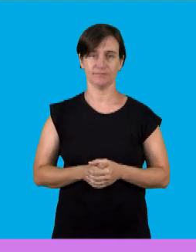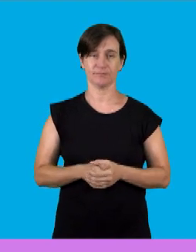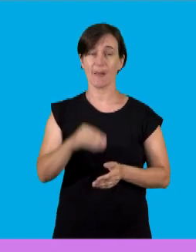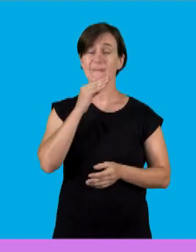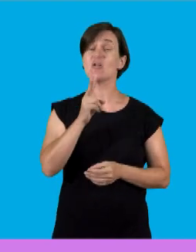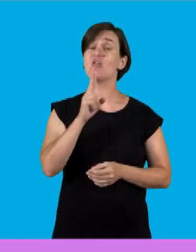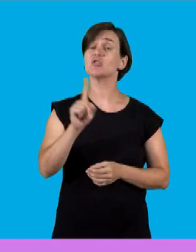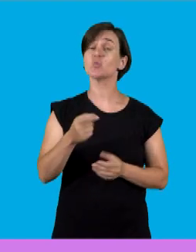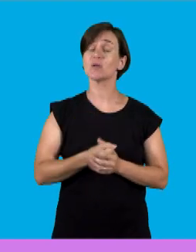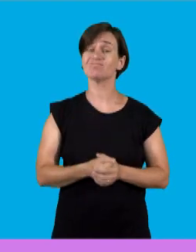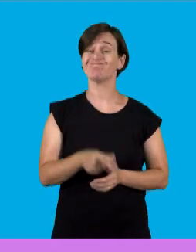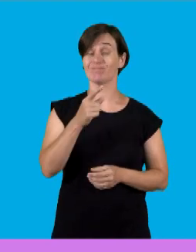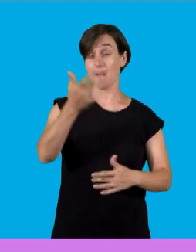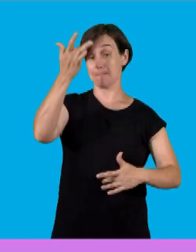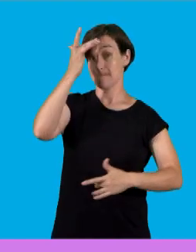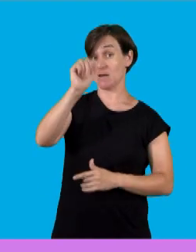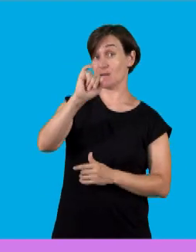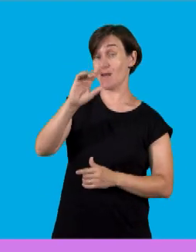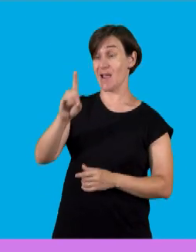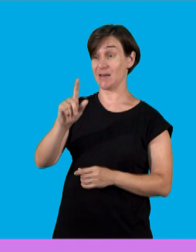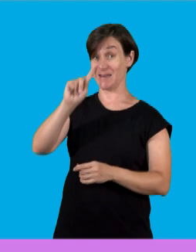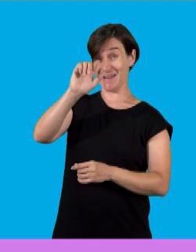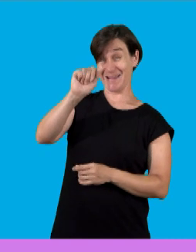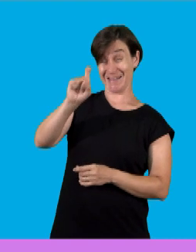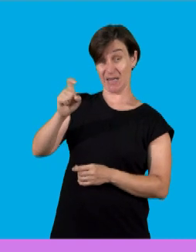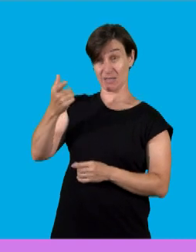So that will give us medical aid tax credit of